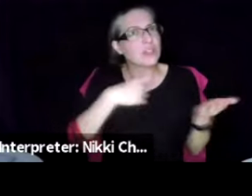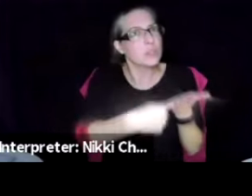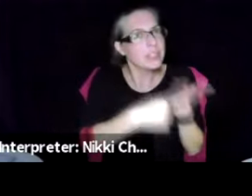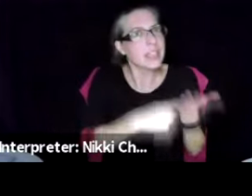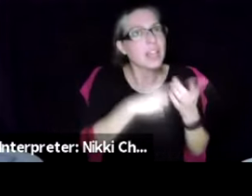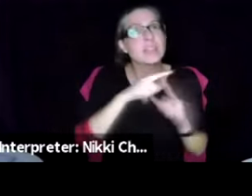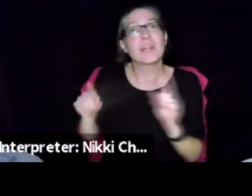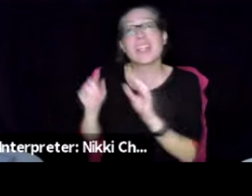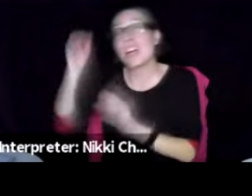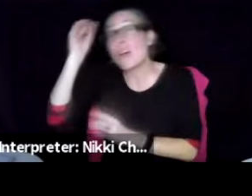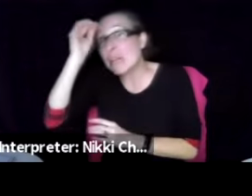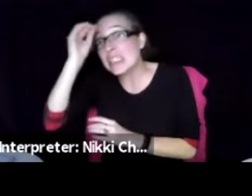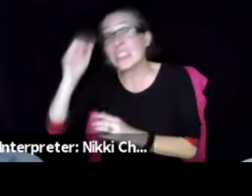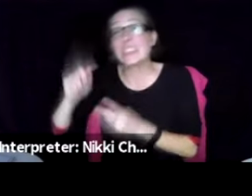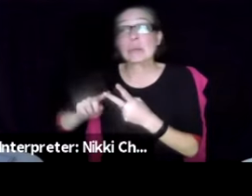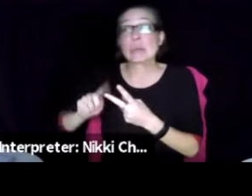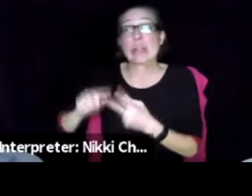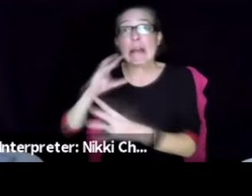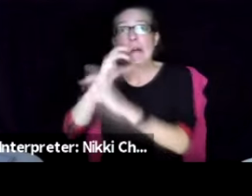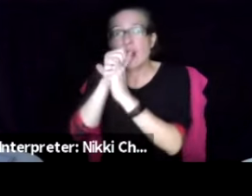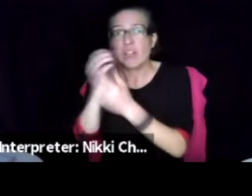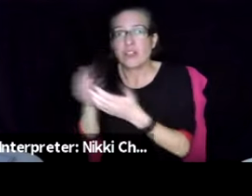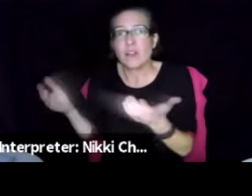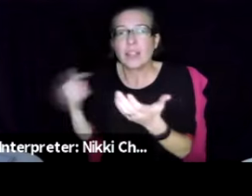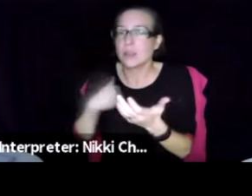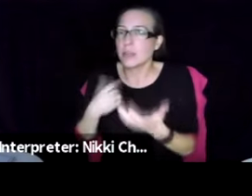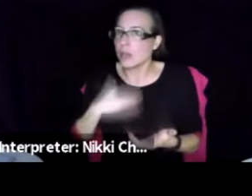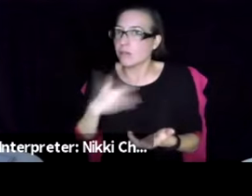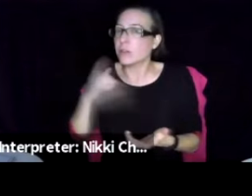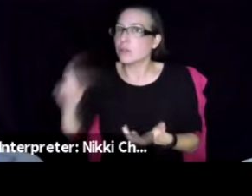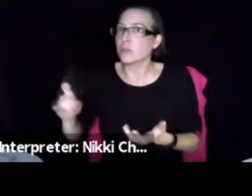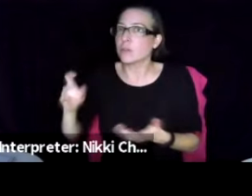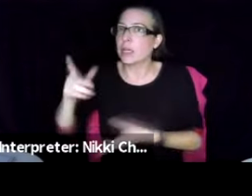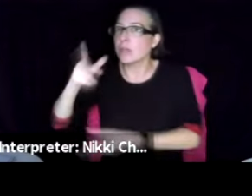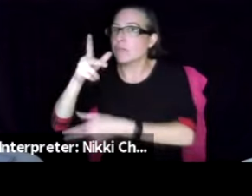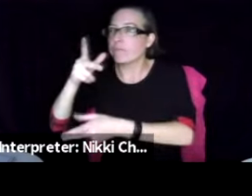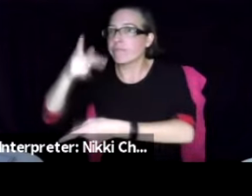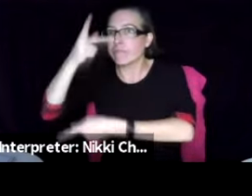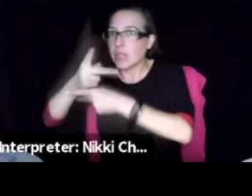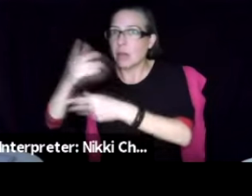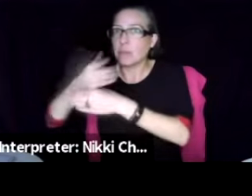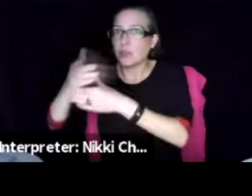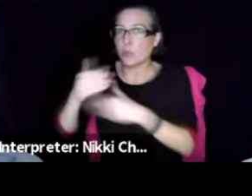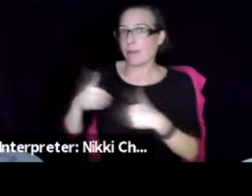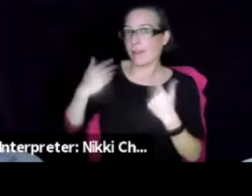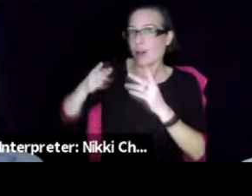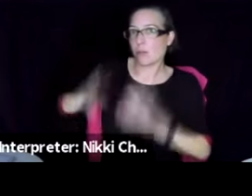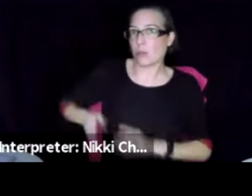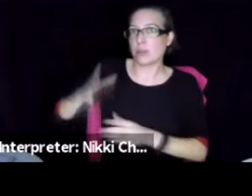confidential stuff, should be kept between the adult and the young person.